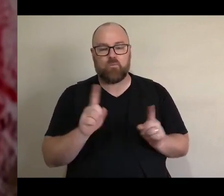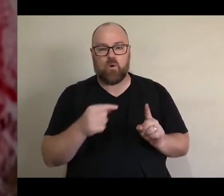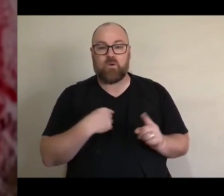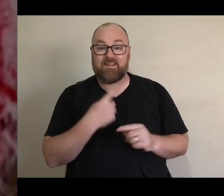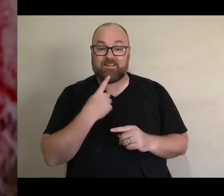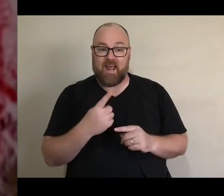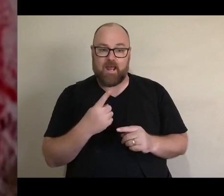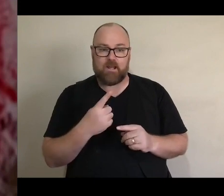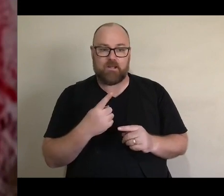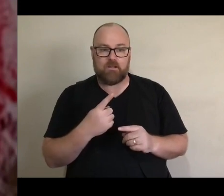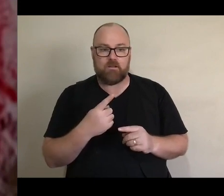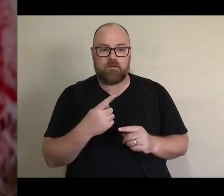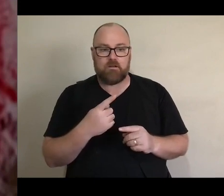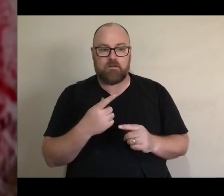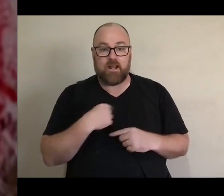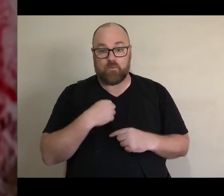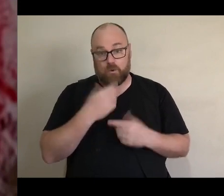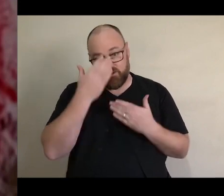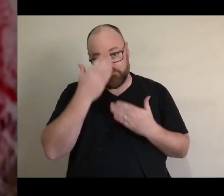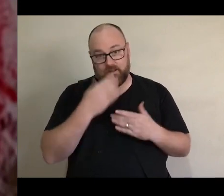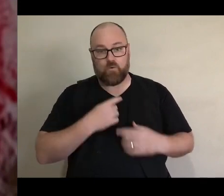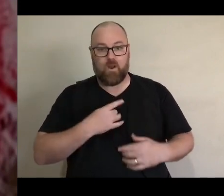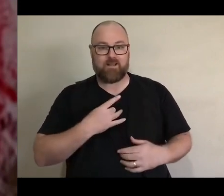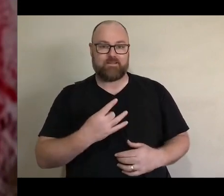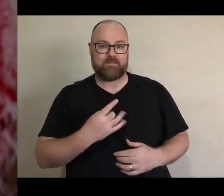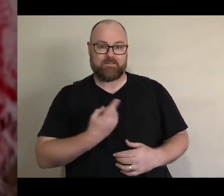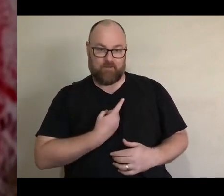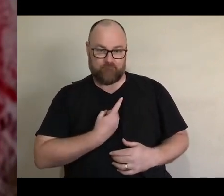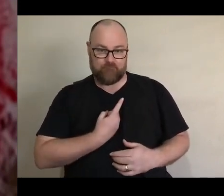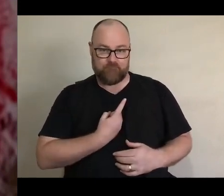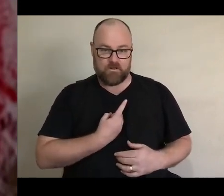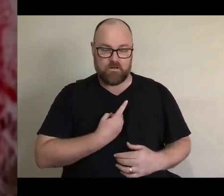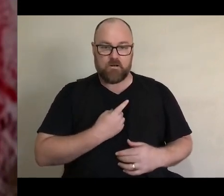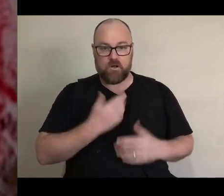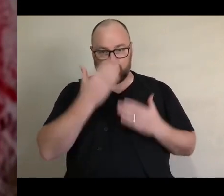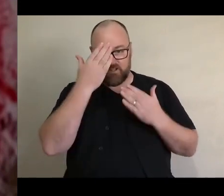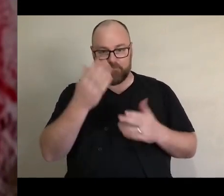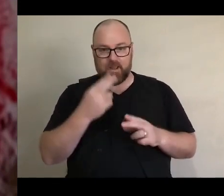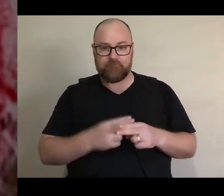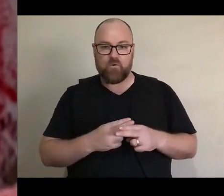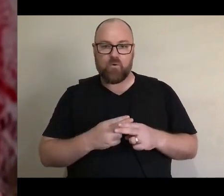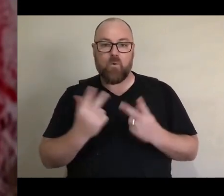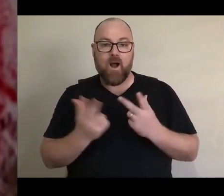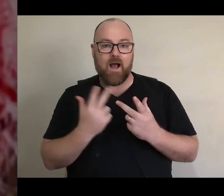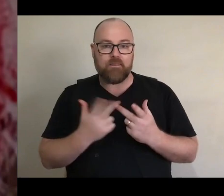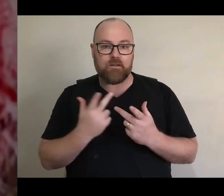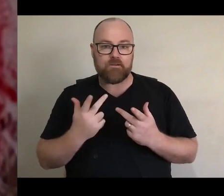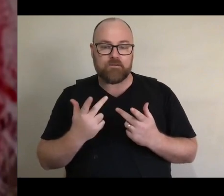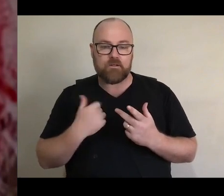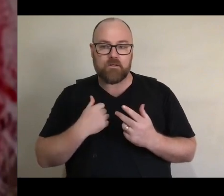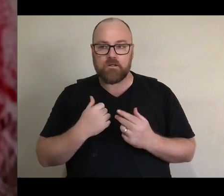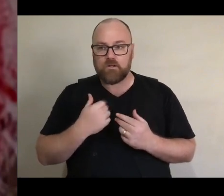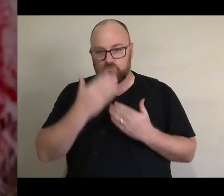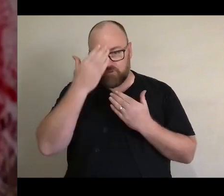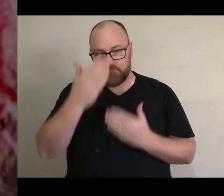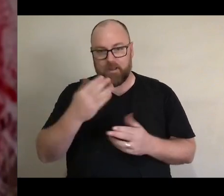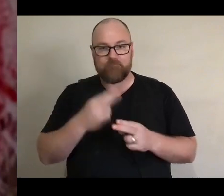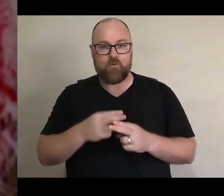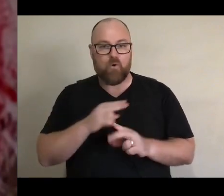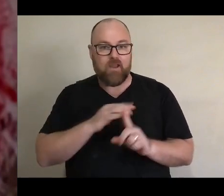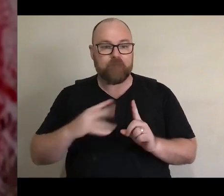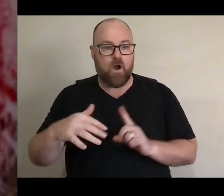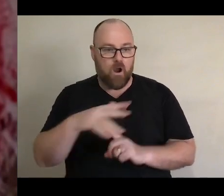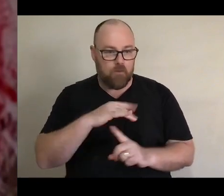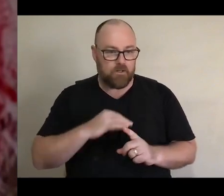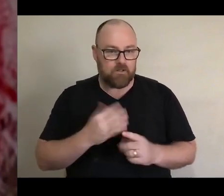we have respect for ourselves, we have respect for others, we have respect for our environment that's around us, how